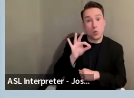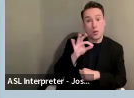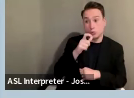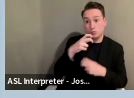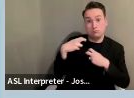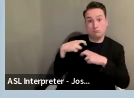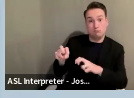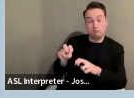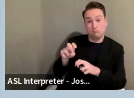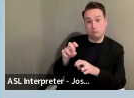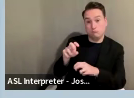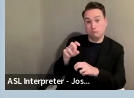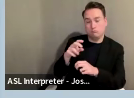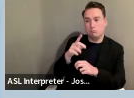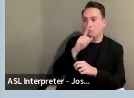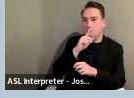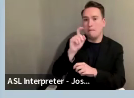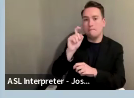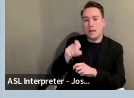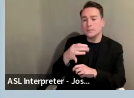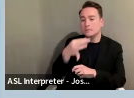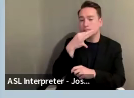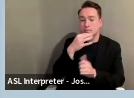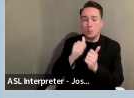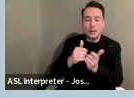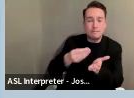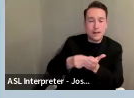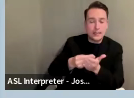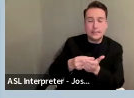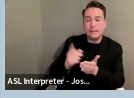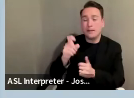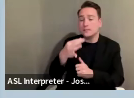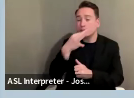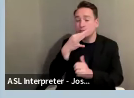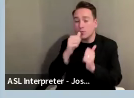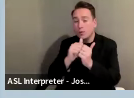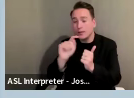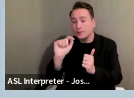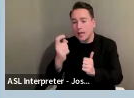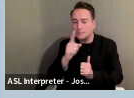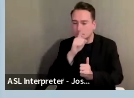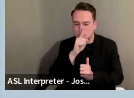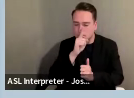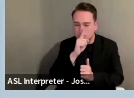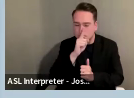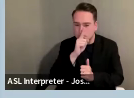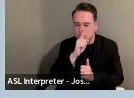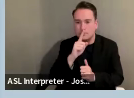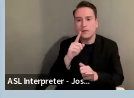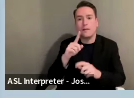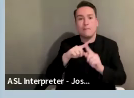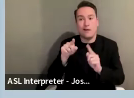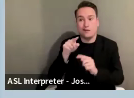to be a financial guru or a tax expert or anything like that. They, of course, have the authority in